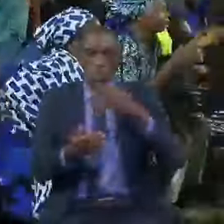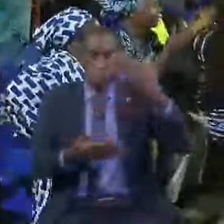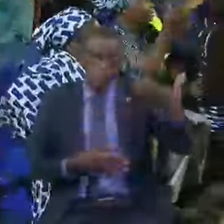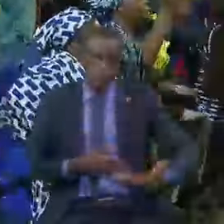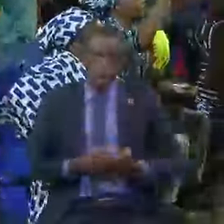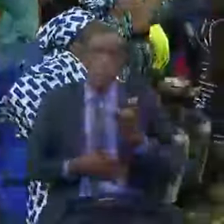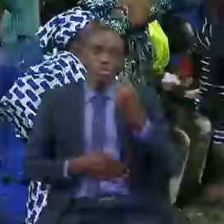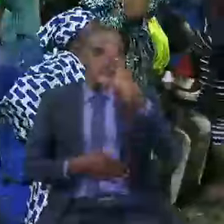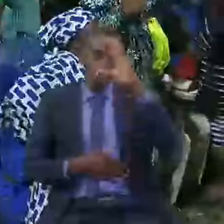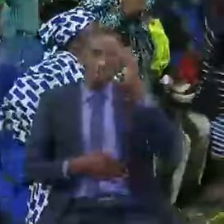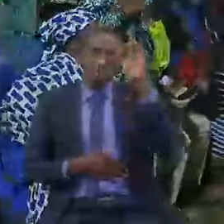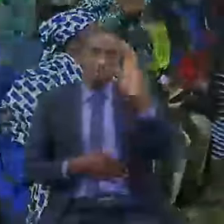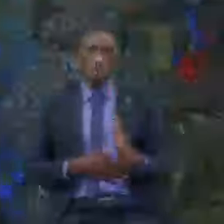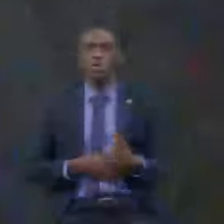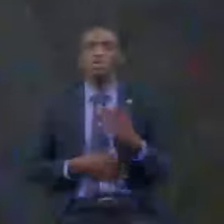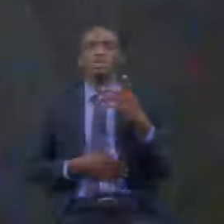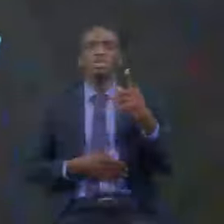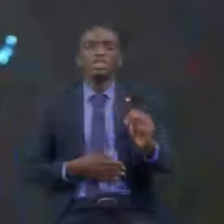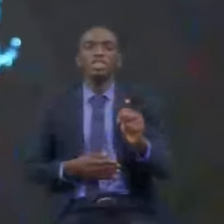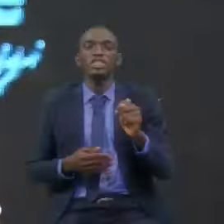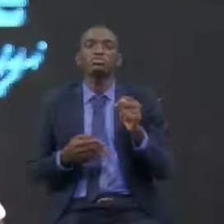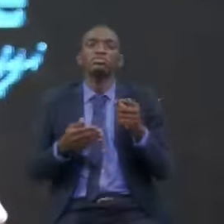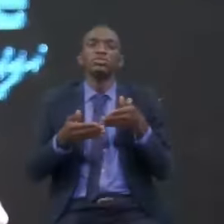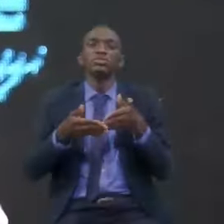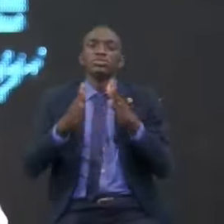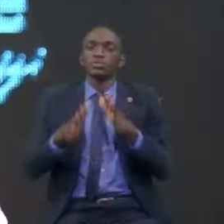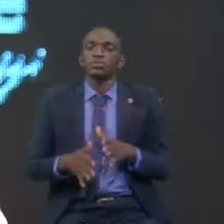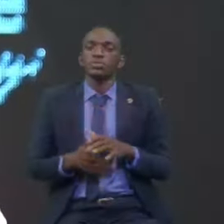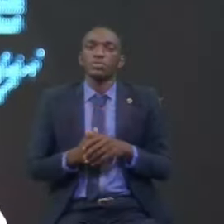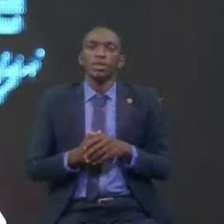GCK. God bless you, sir.